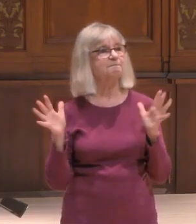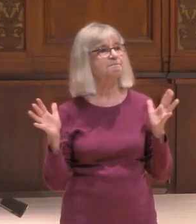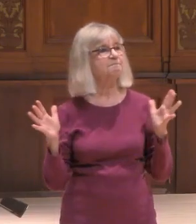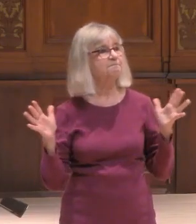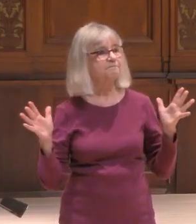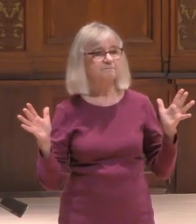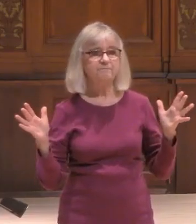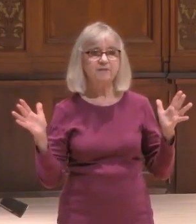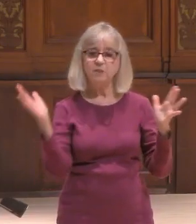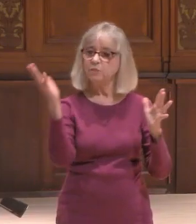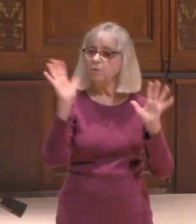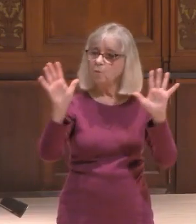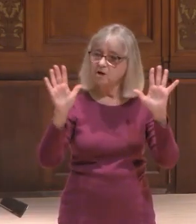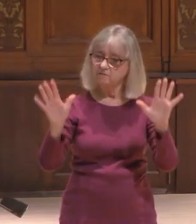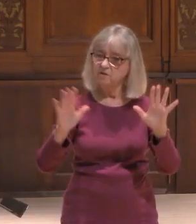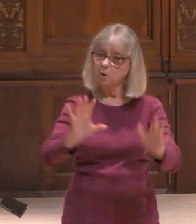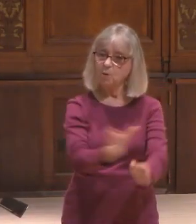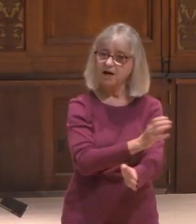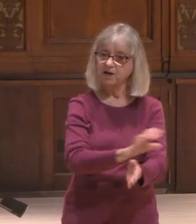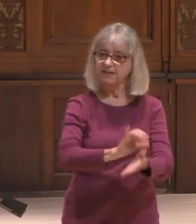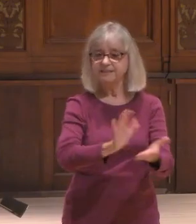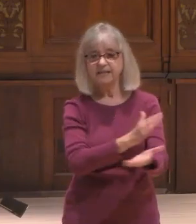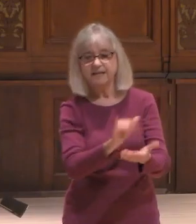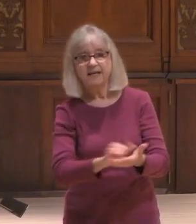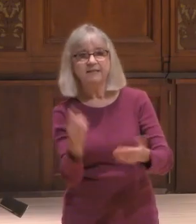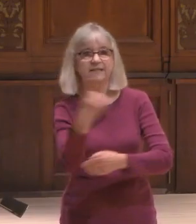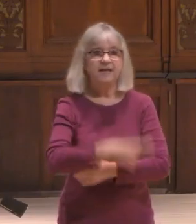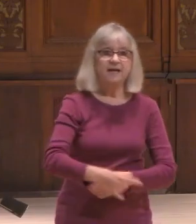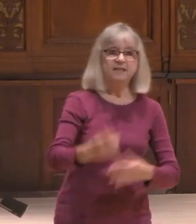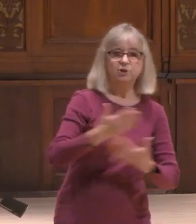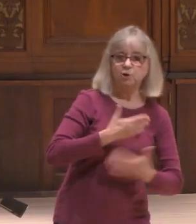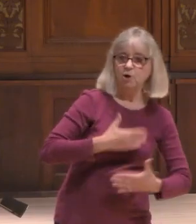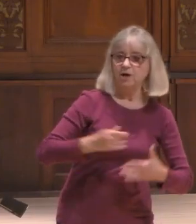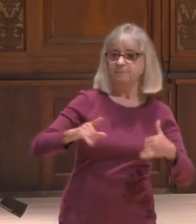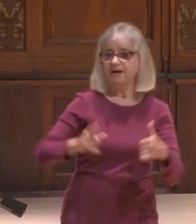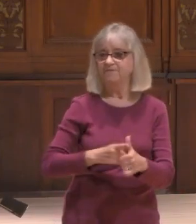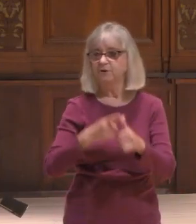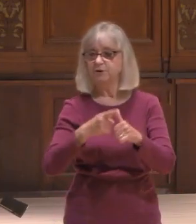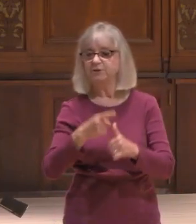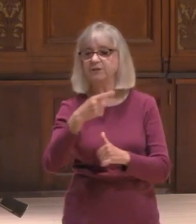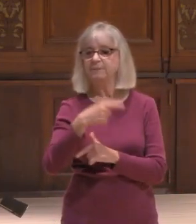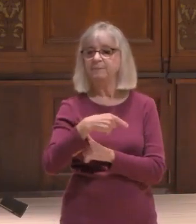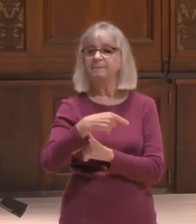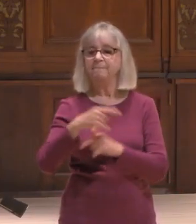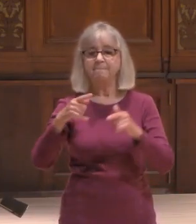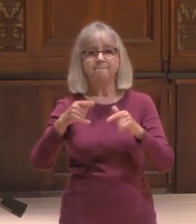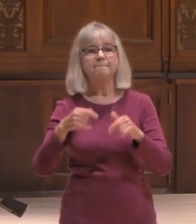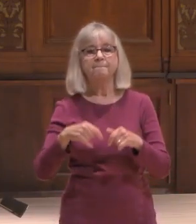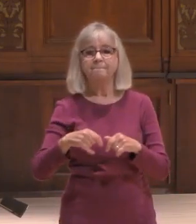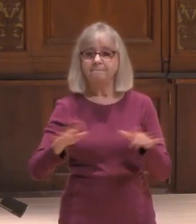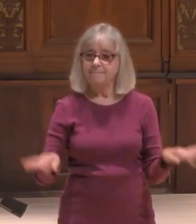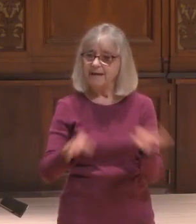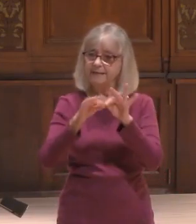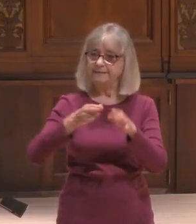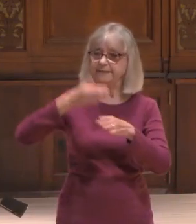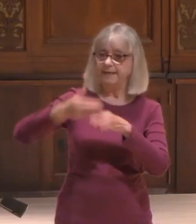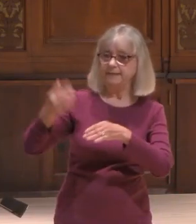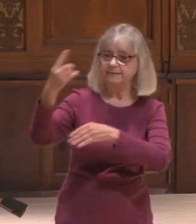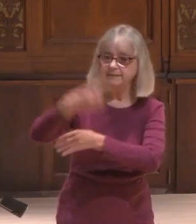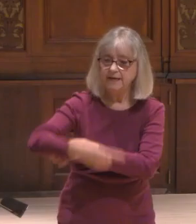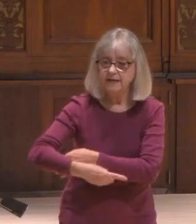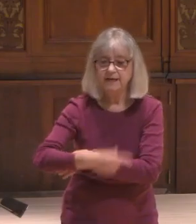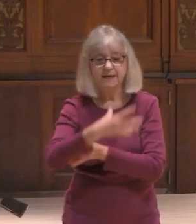The wonderful choir that sang that day, all the joy, my first mass the next day with music from Bill Welch and friends and you